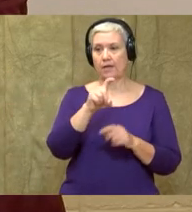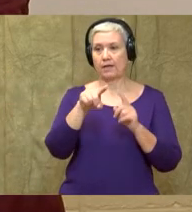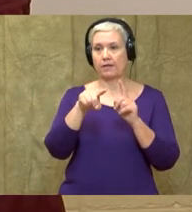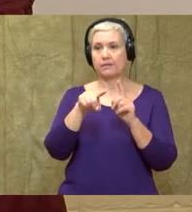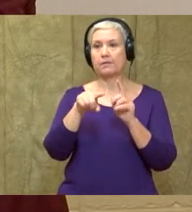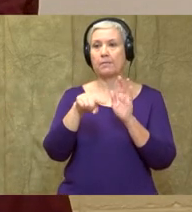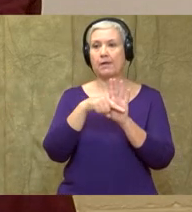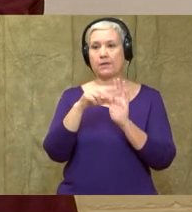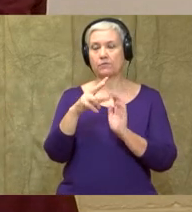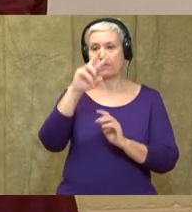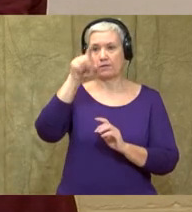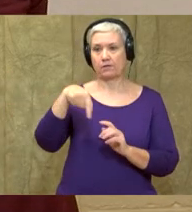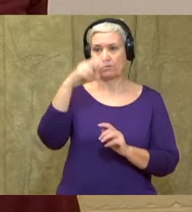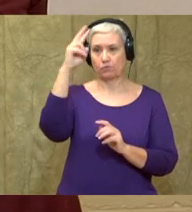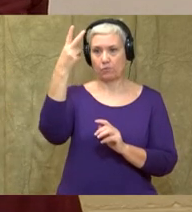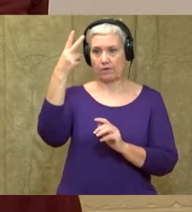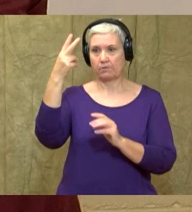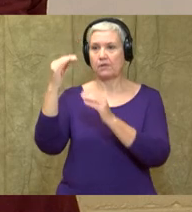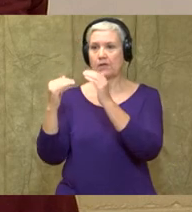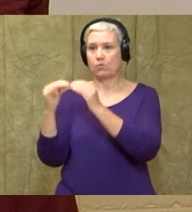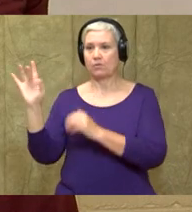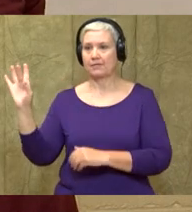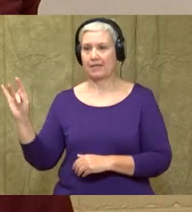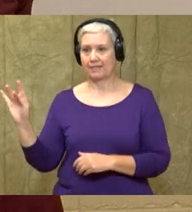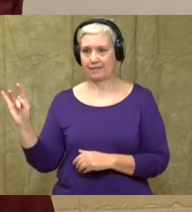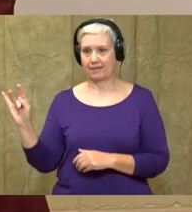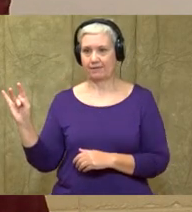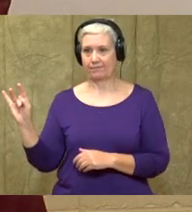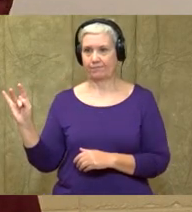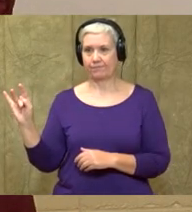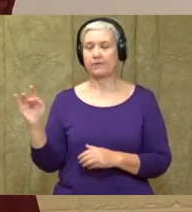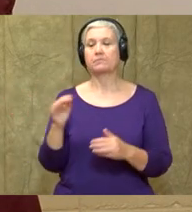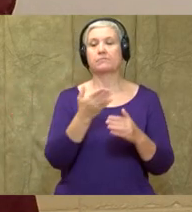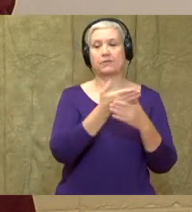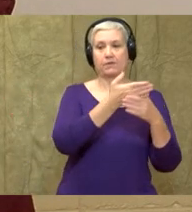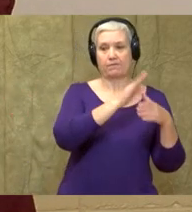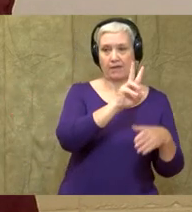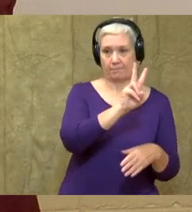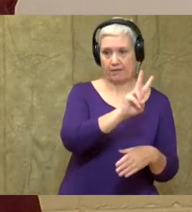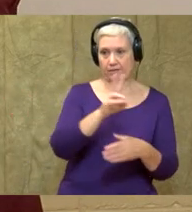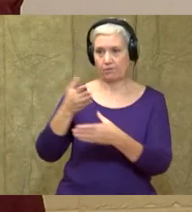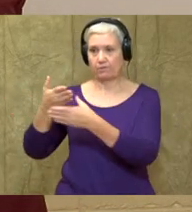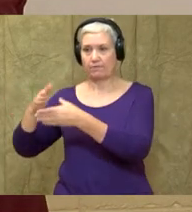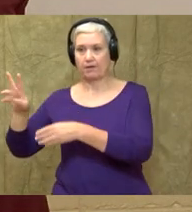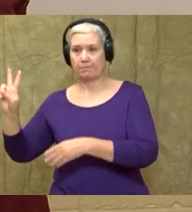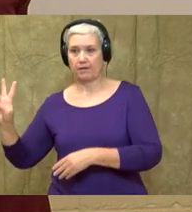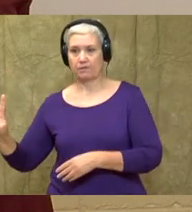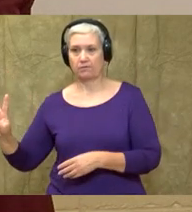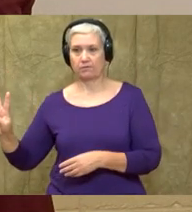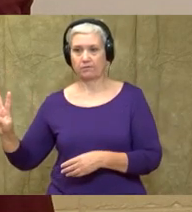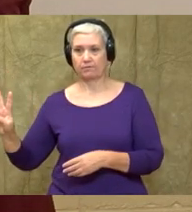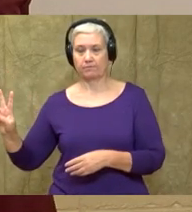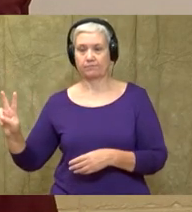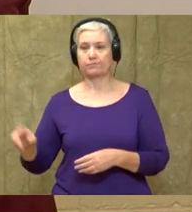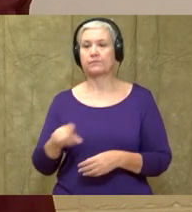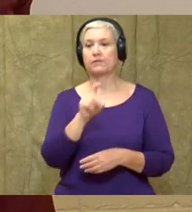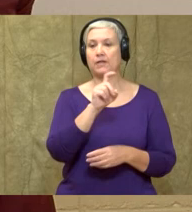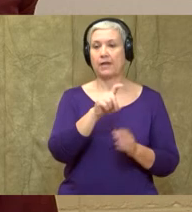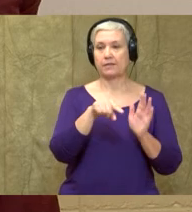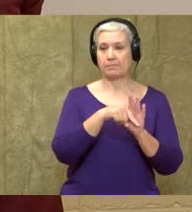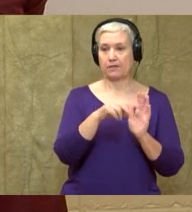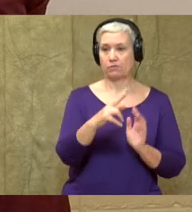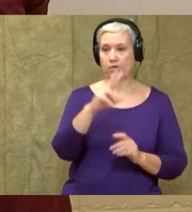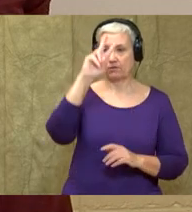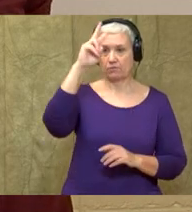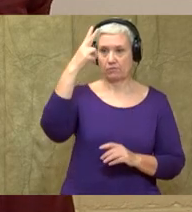3 squared is equal to 18. I'm going to divide both sides by 2, leaving us with x minus 3 squared